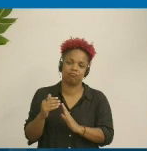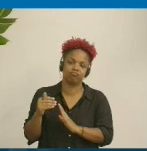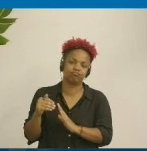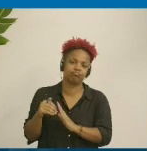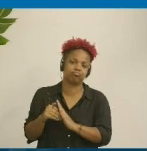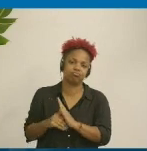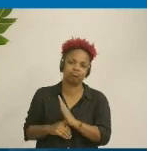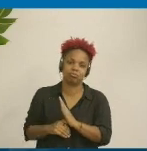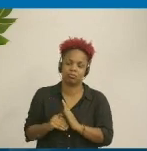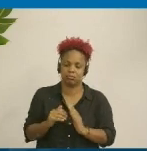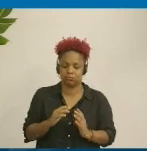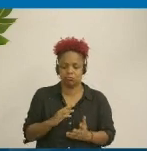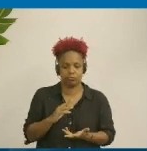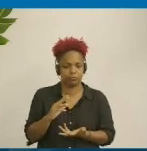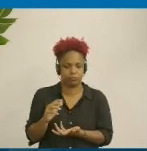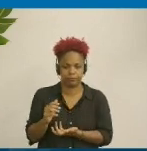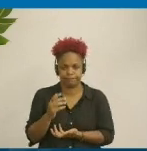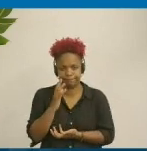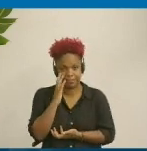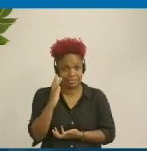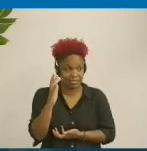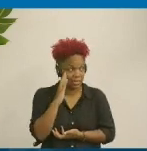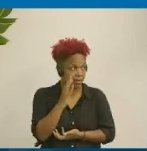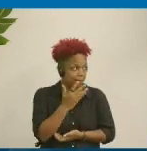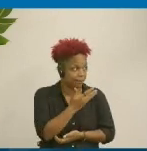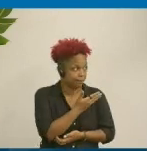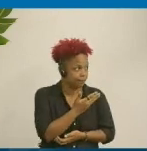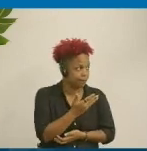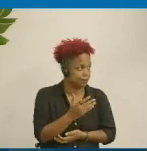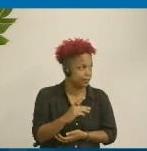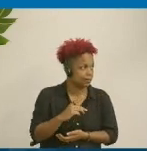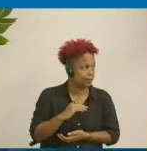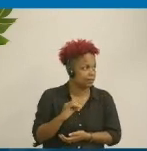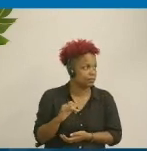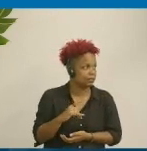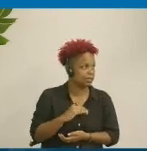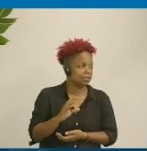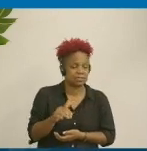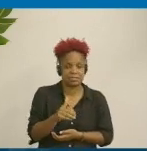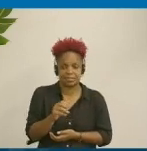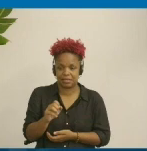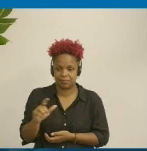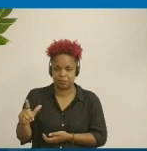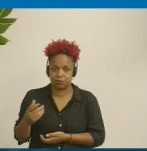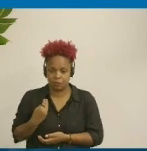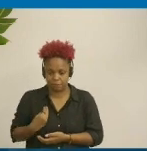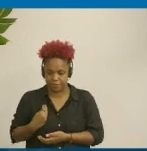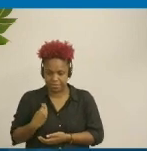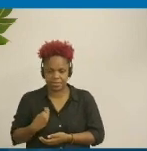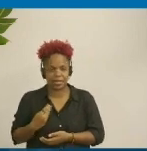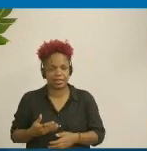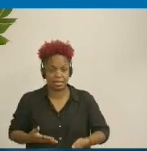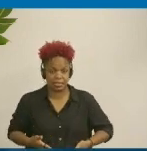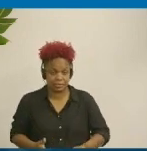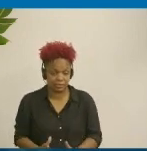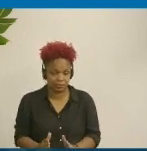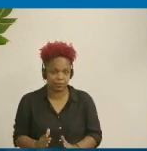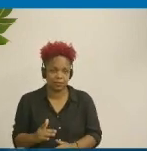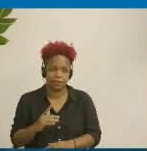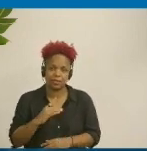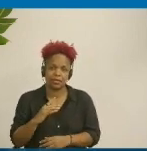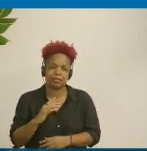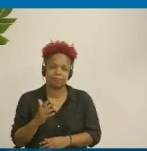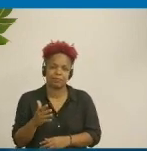100,000 live births, an average of 600 women and girls lose their life, and